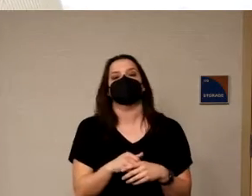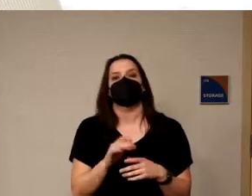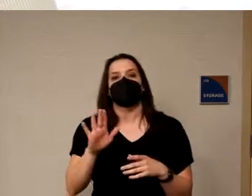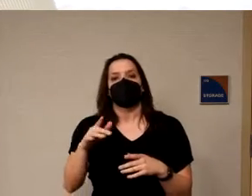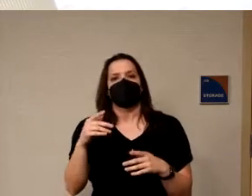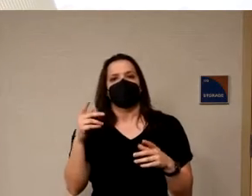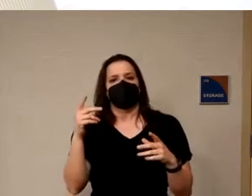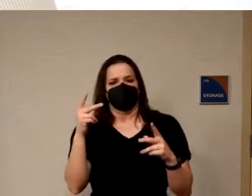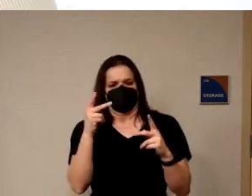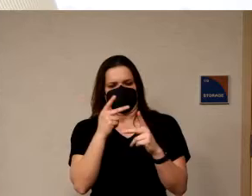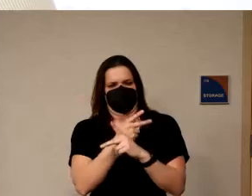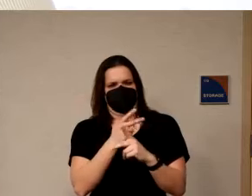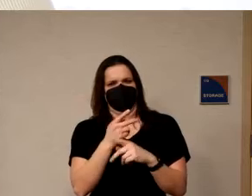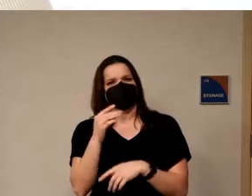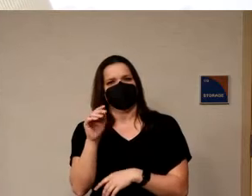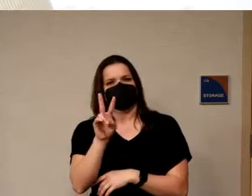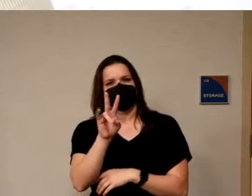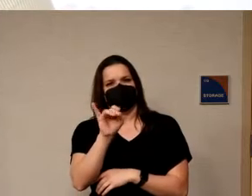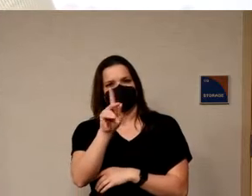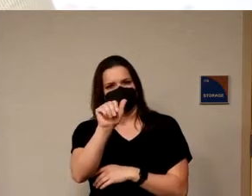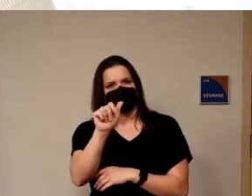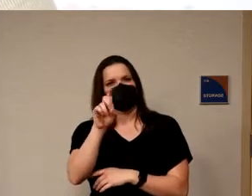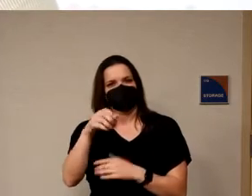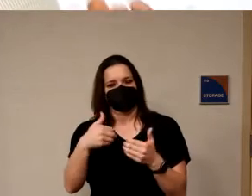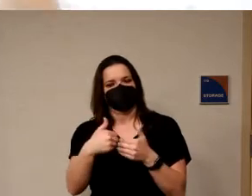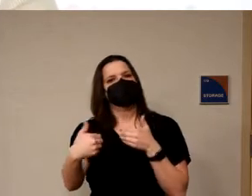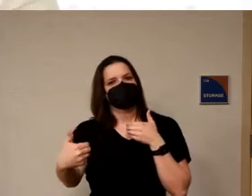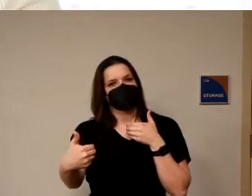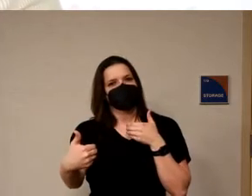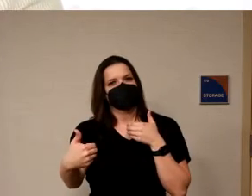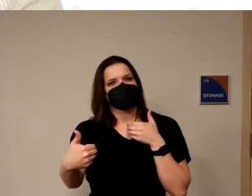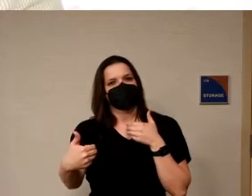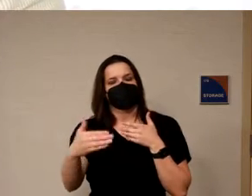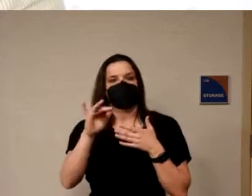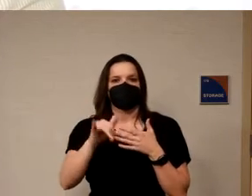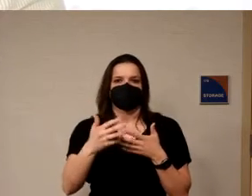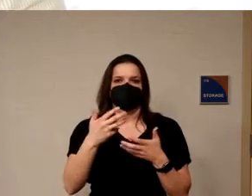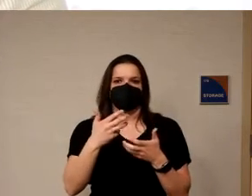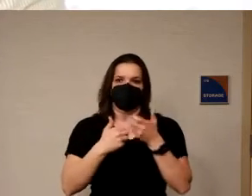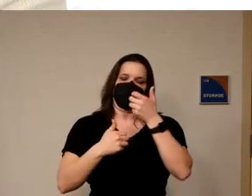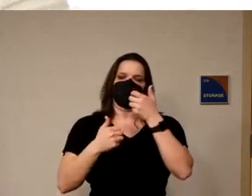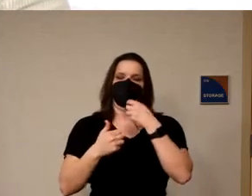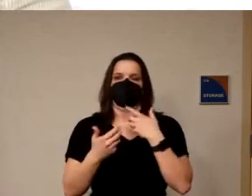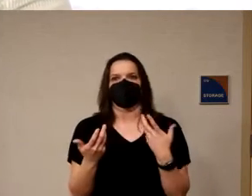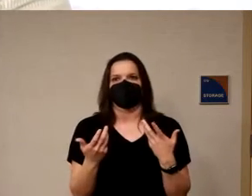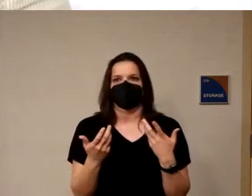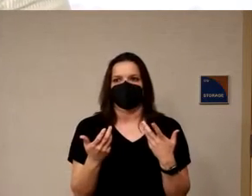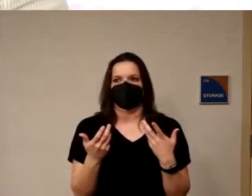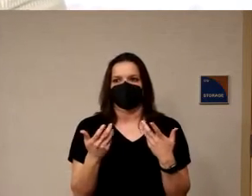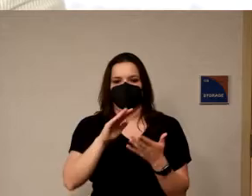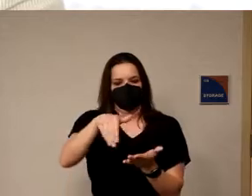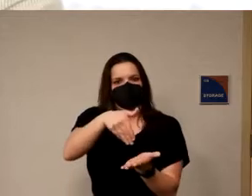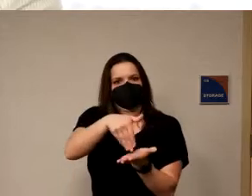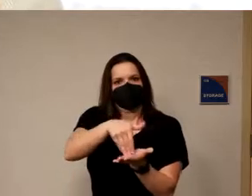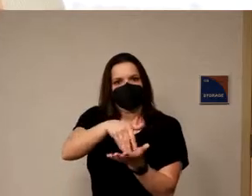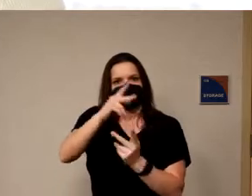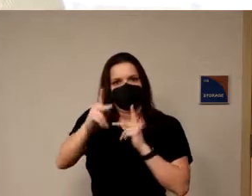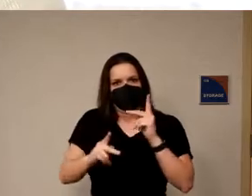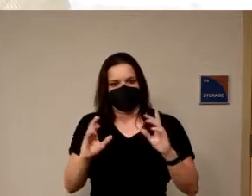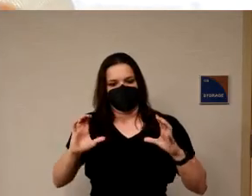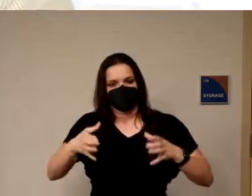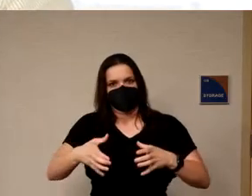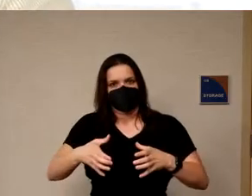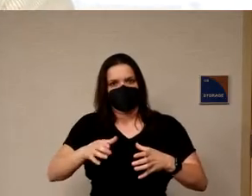I figured Visalia would have to be split up, and that would be the primary center of population, but I